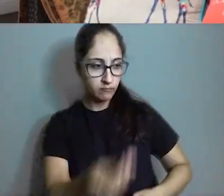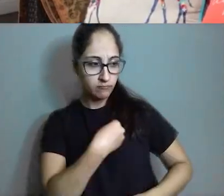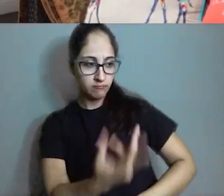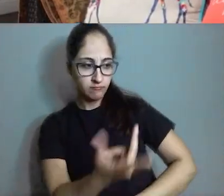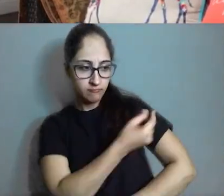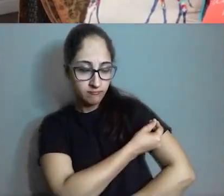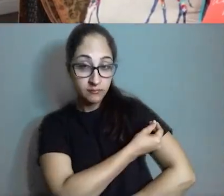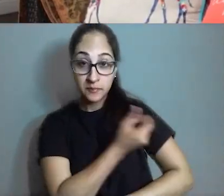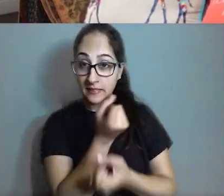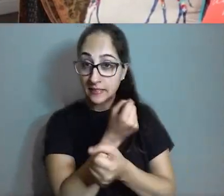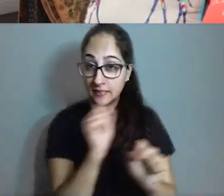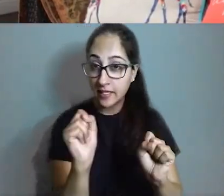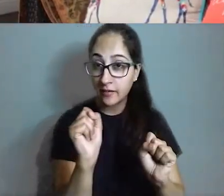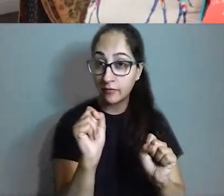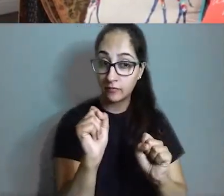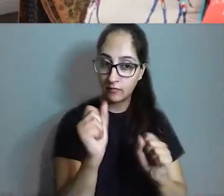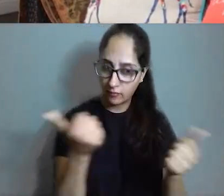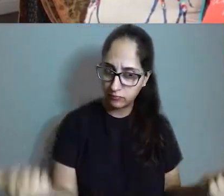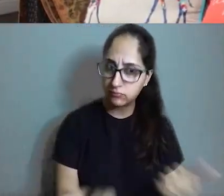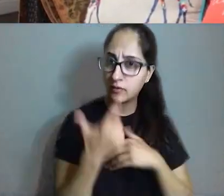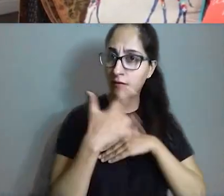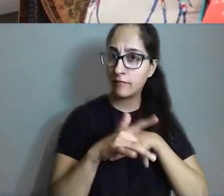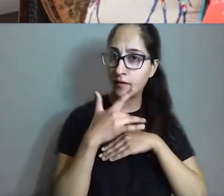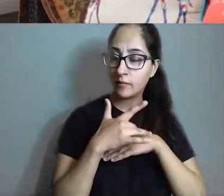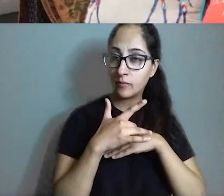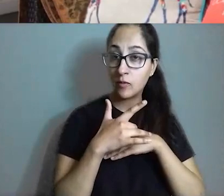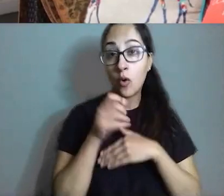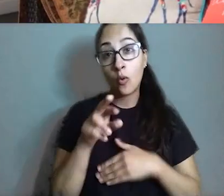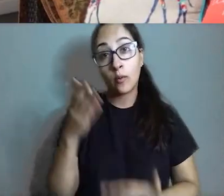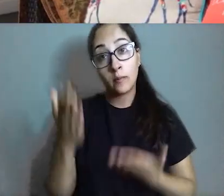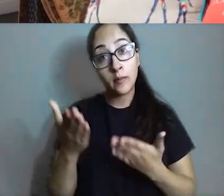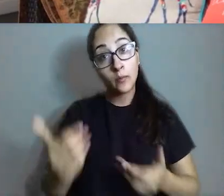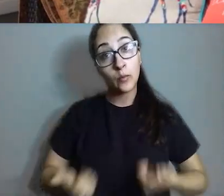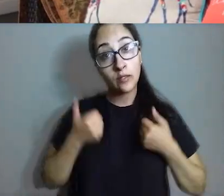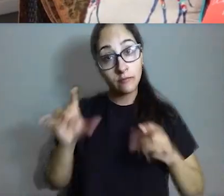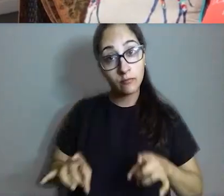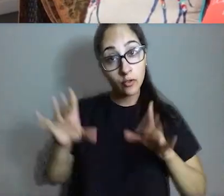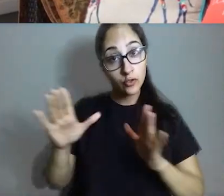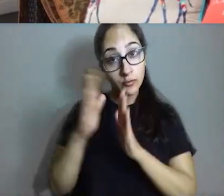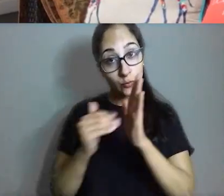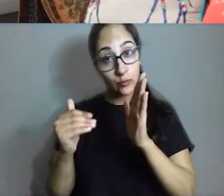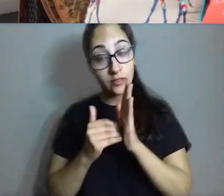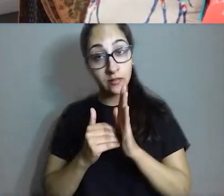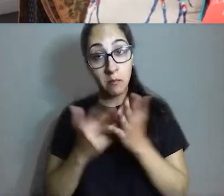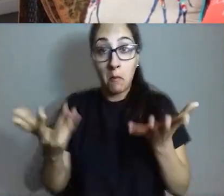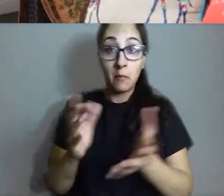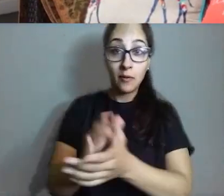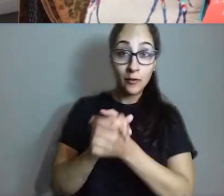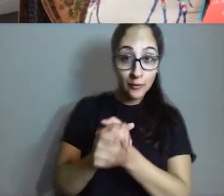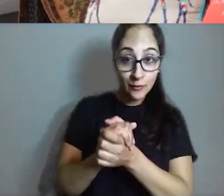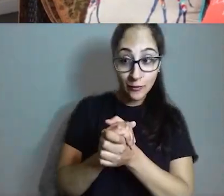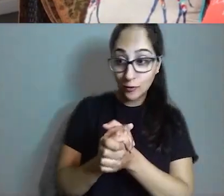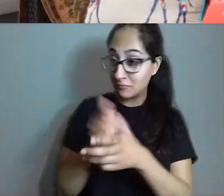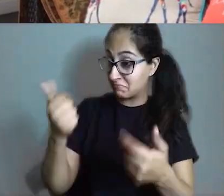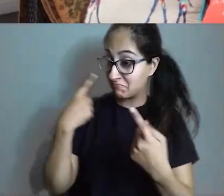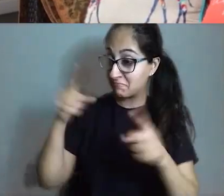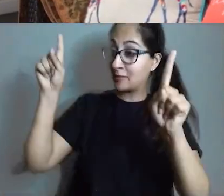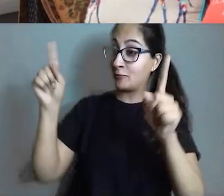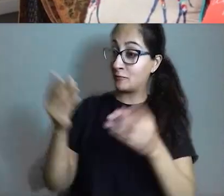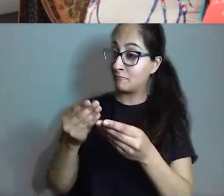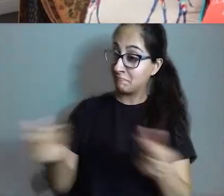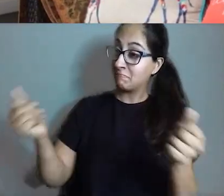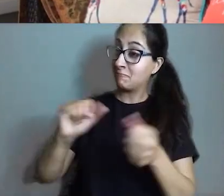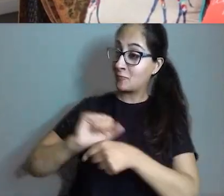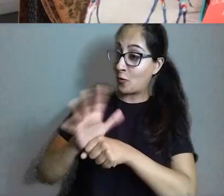about vaccine timing, safety, availability, effectiveness, and so much more. Unless, of course, you live in Australia or